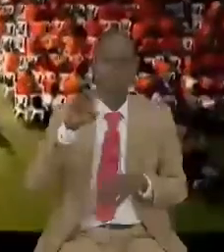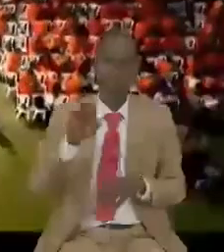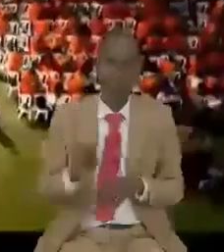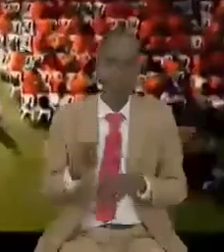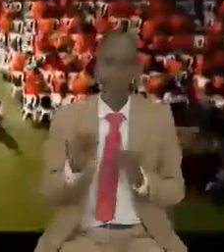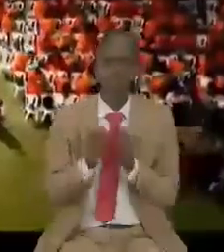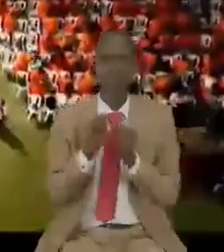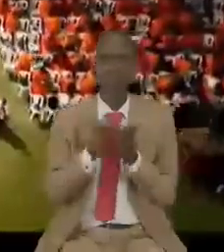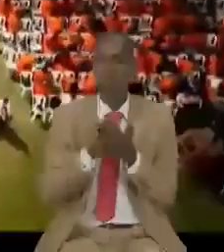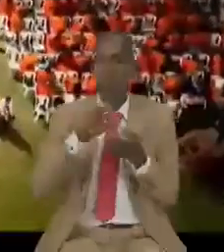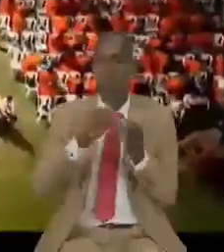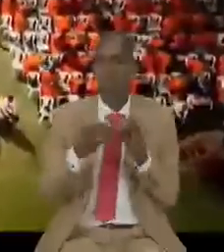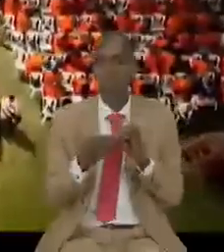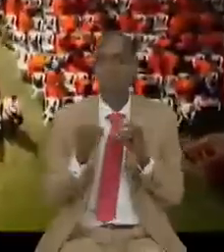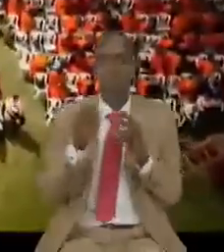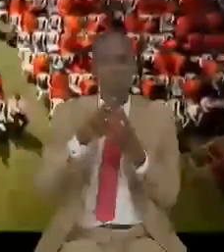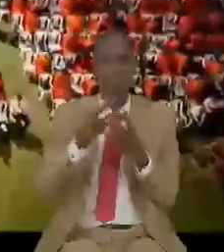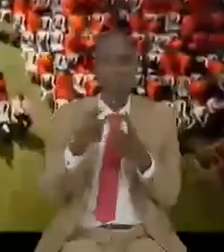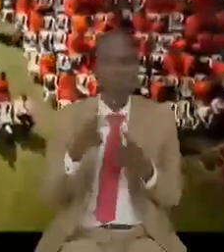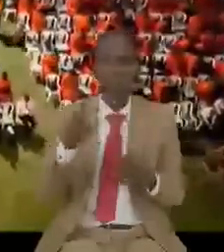message to